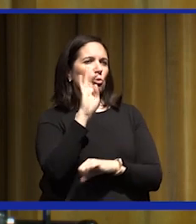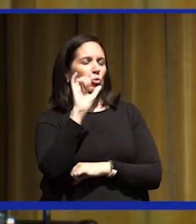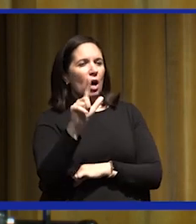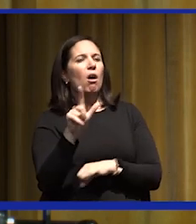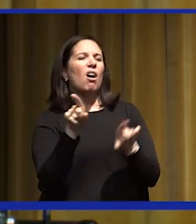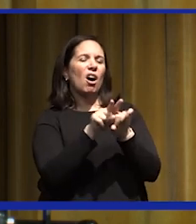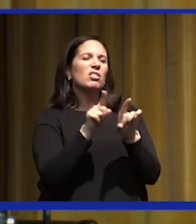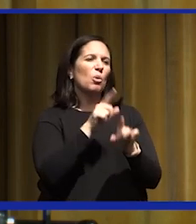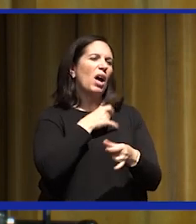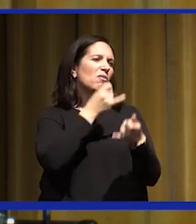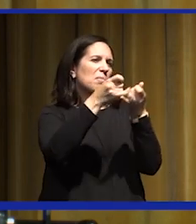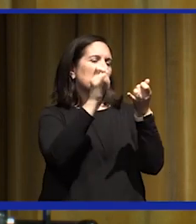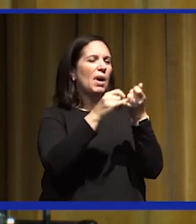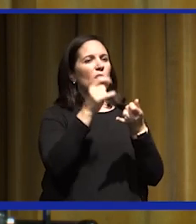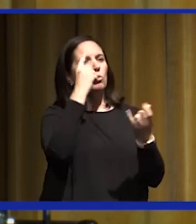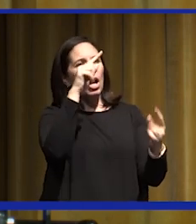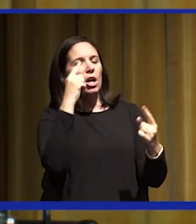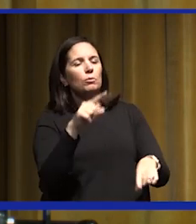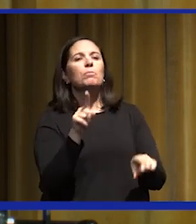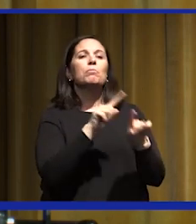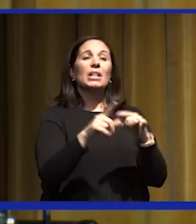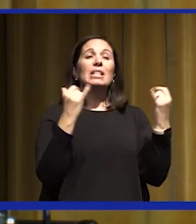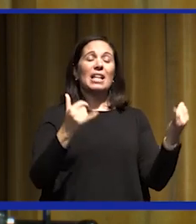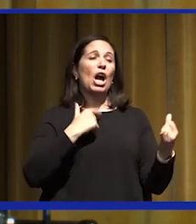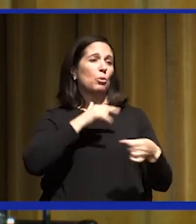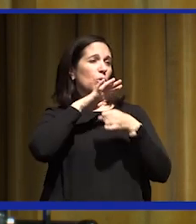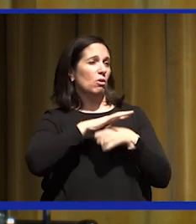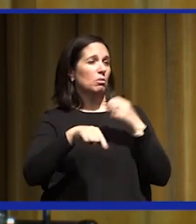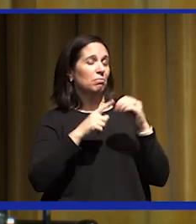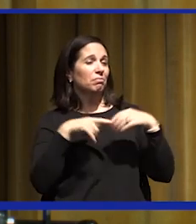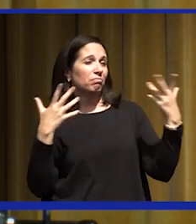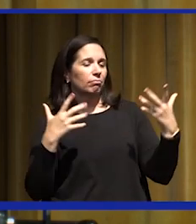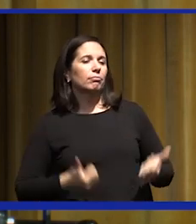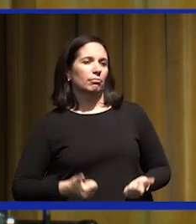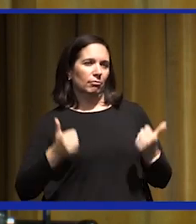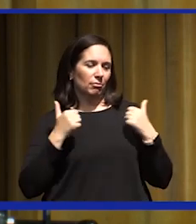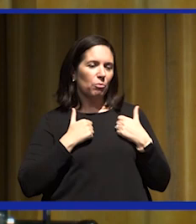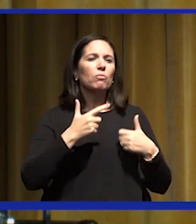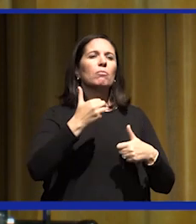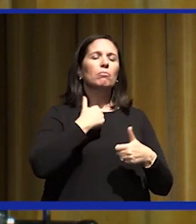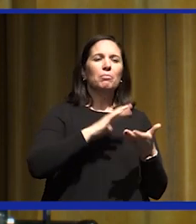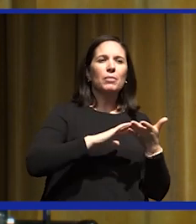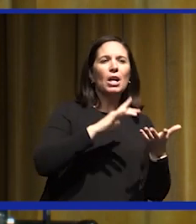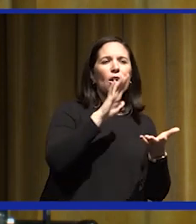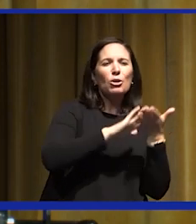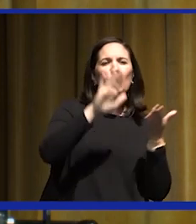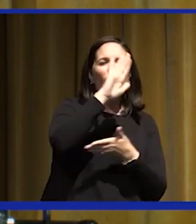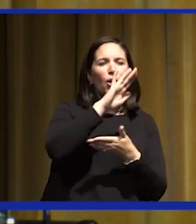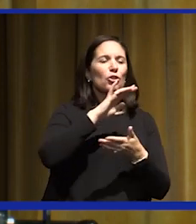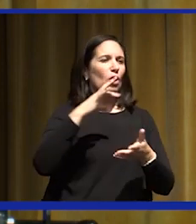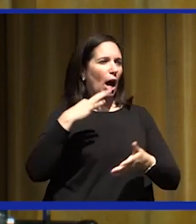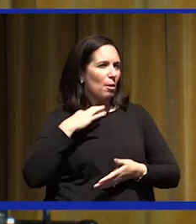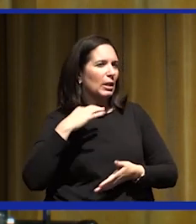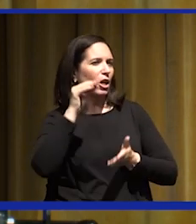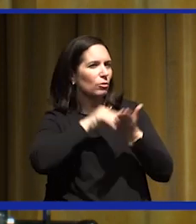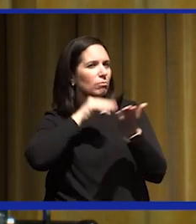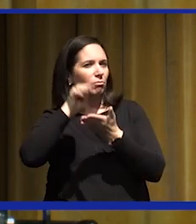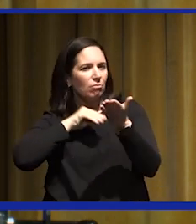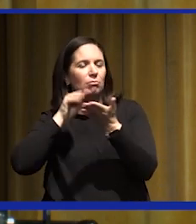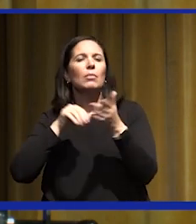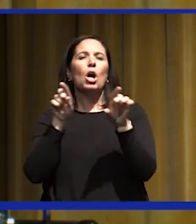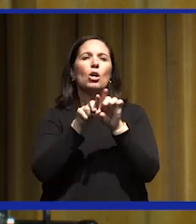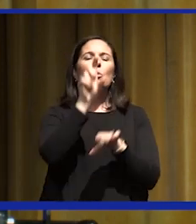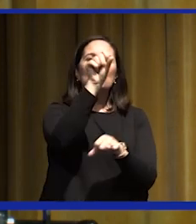made it. The only thing we had to stress about was life. College applications, trade jobs, and what we would be doing after high school hung over our